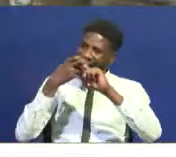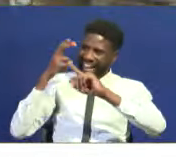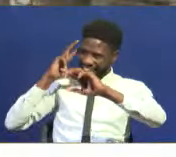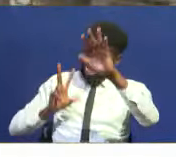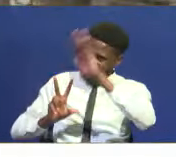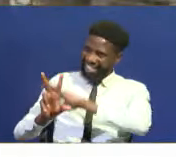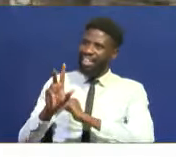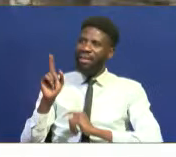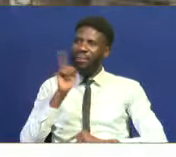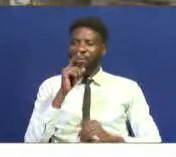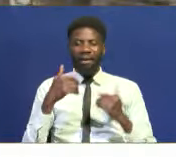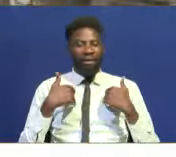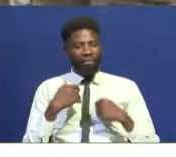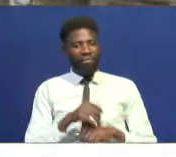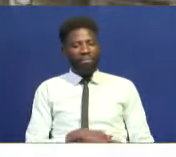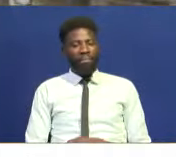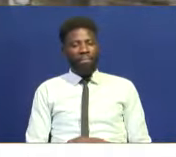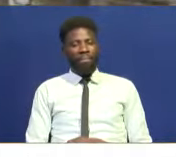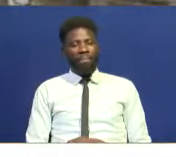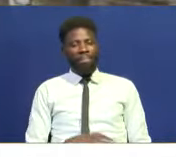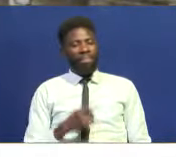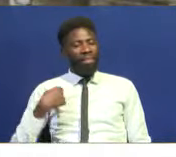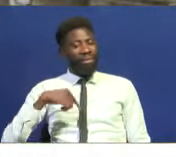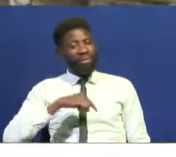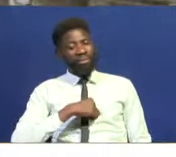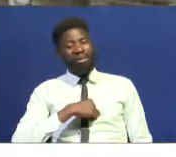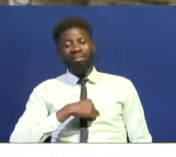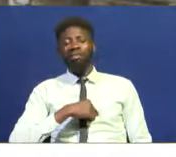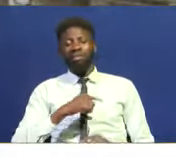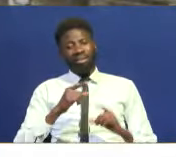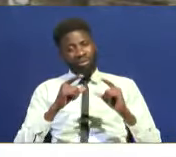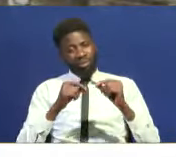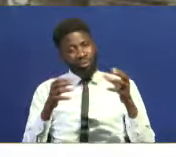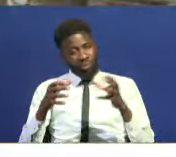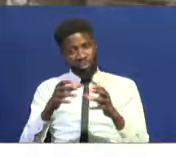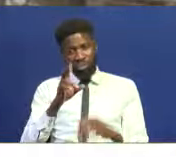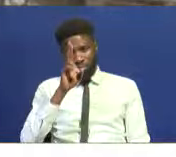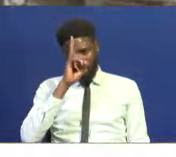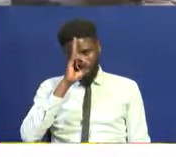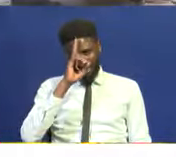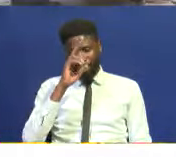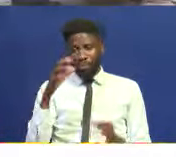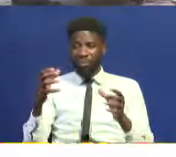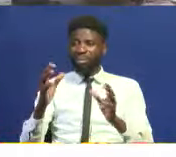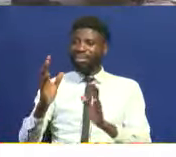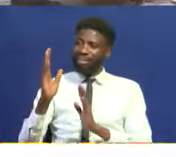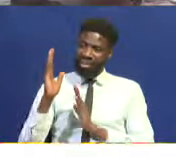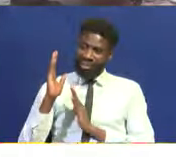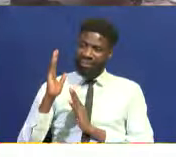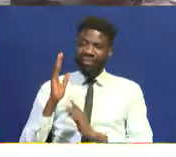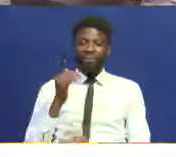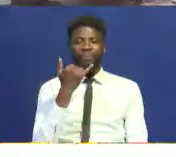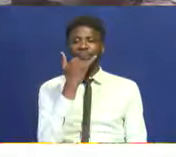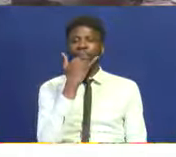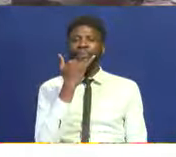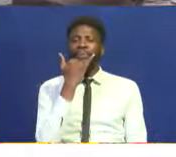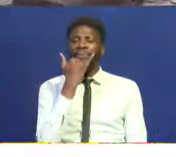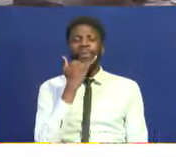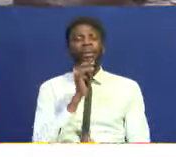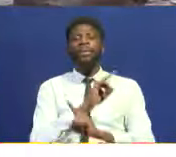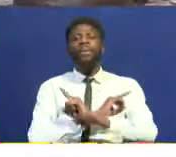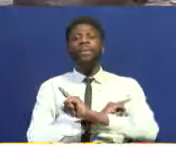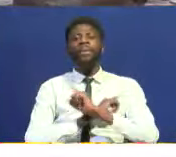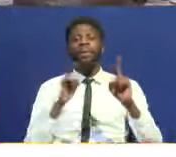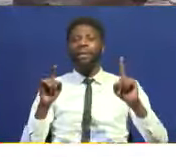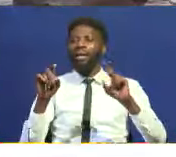We condemn the laxity of security and law enforcement agencies for not investigating and stopping